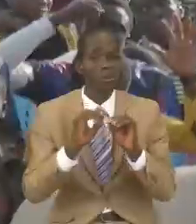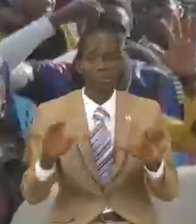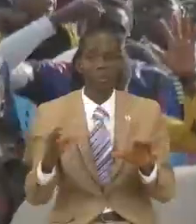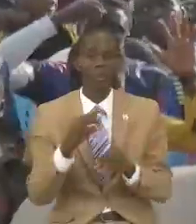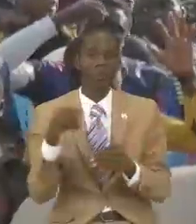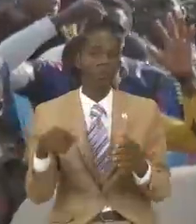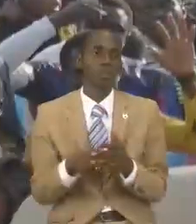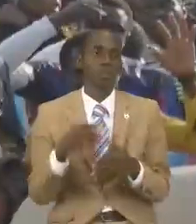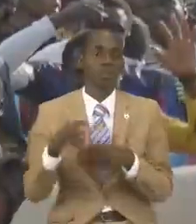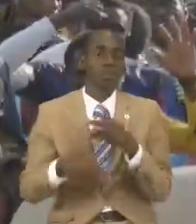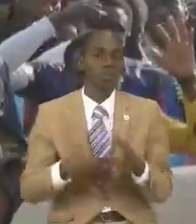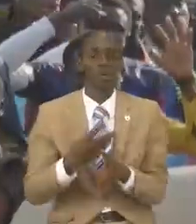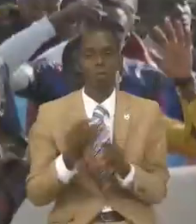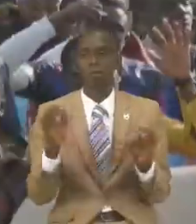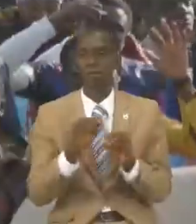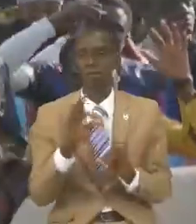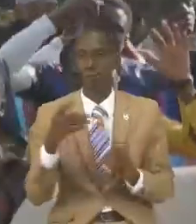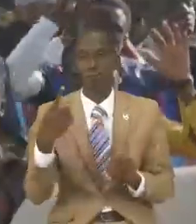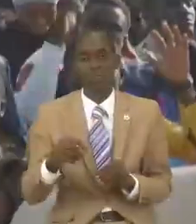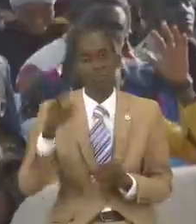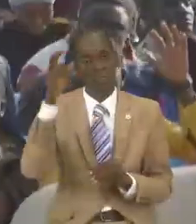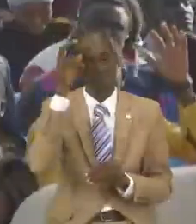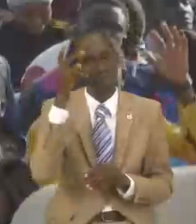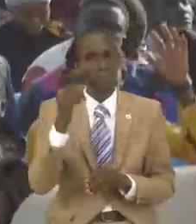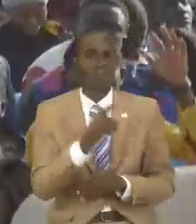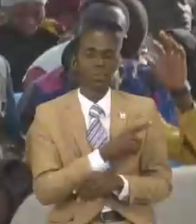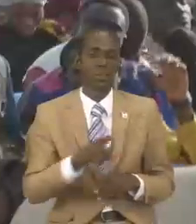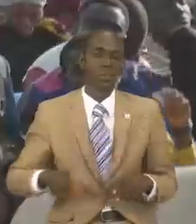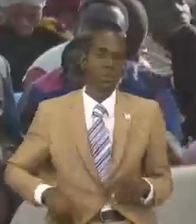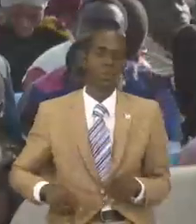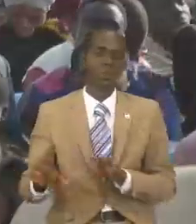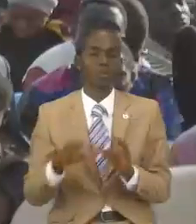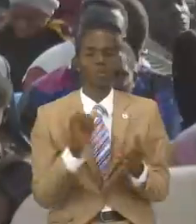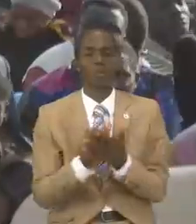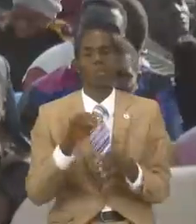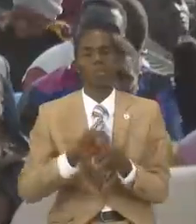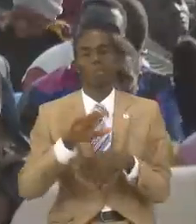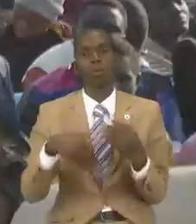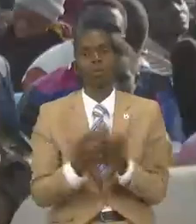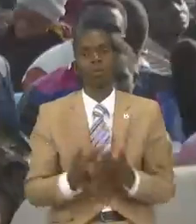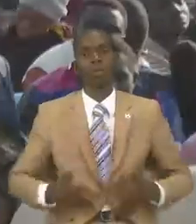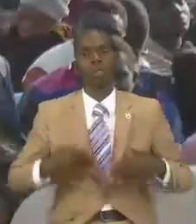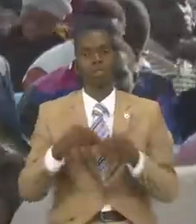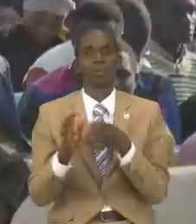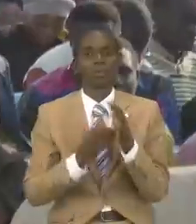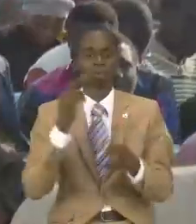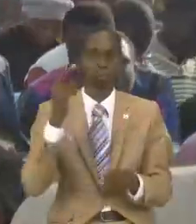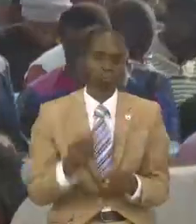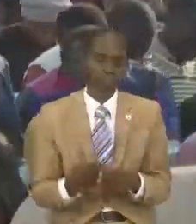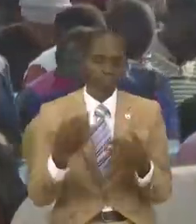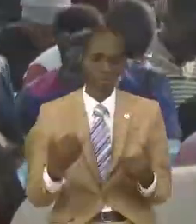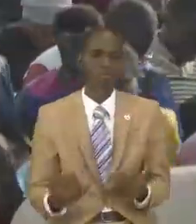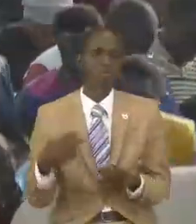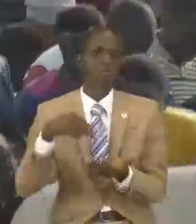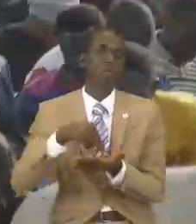and nothing of the devil. The Lord performed that in every life in Jesus' name. Let's rise up now and